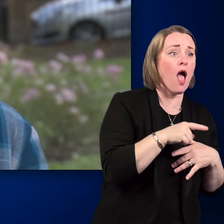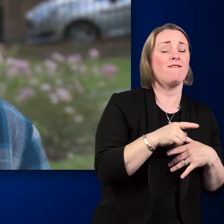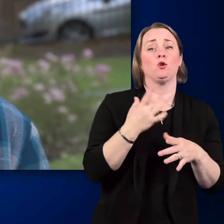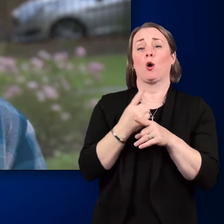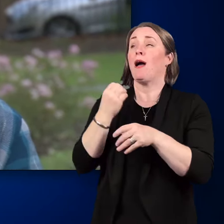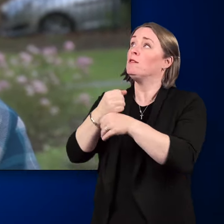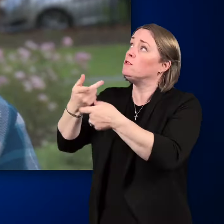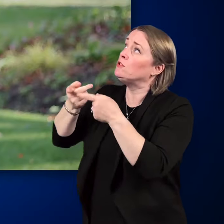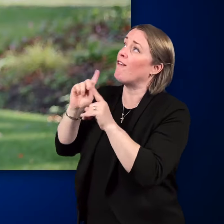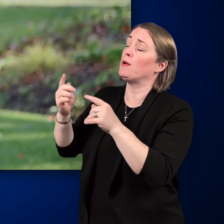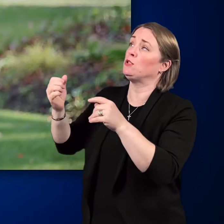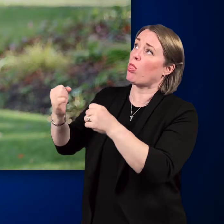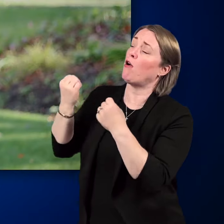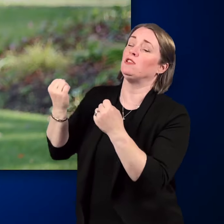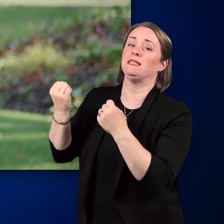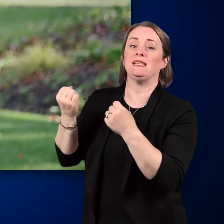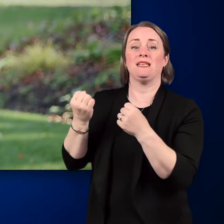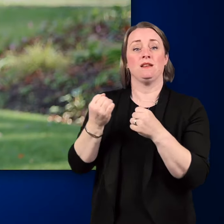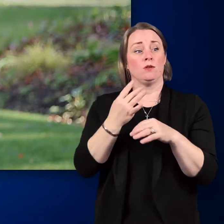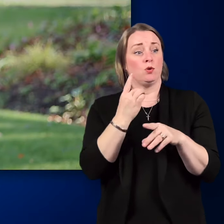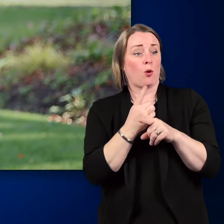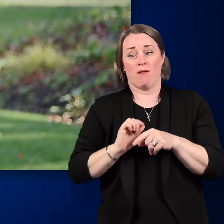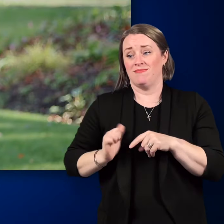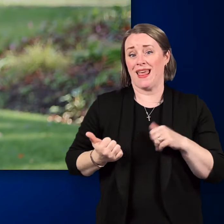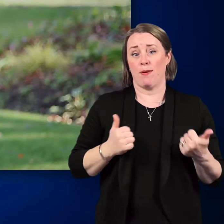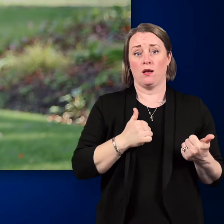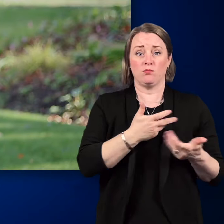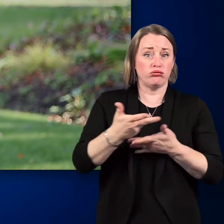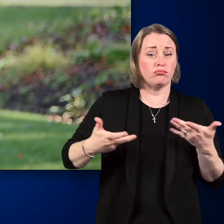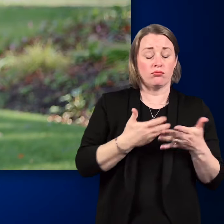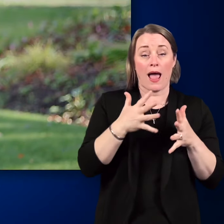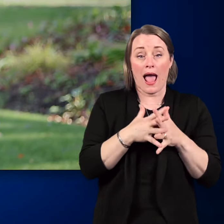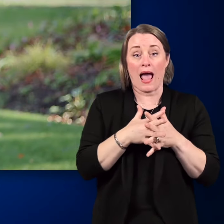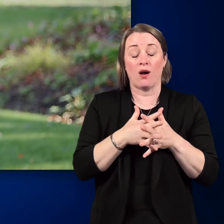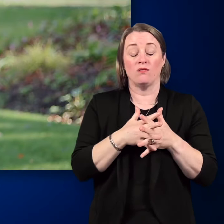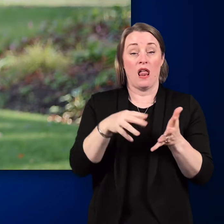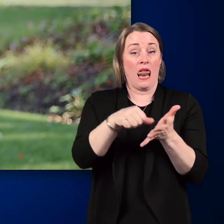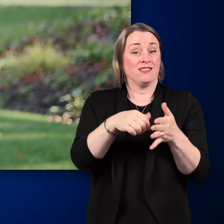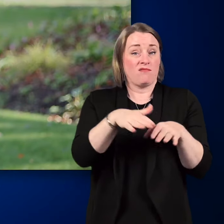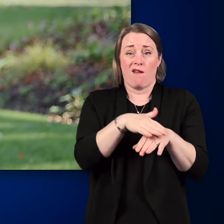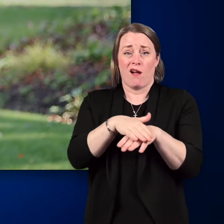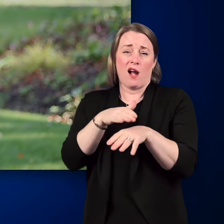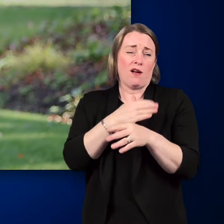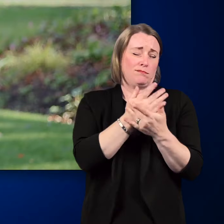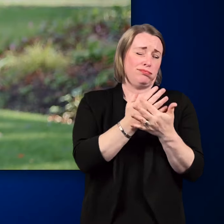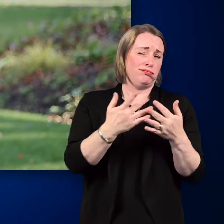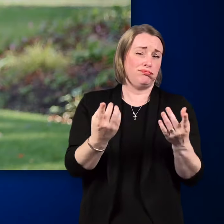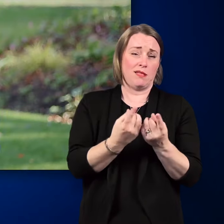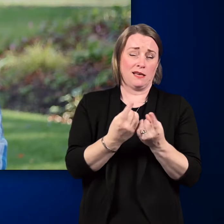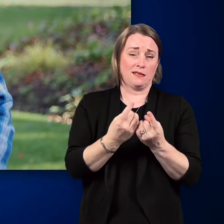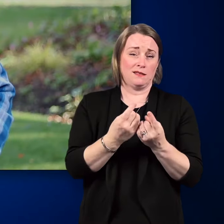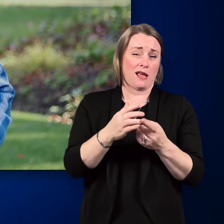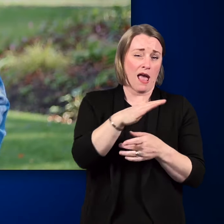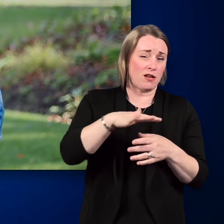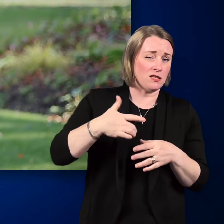interact with authorities, how we're to interact with our neighbours, folks who wouldn't necessarily call themselves Christians.